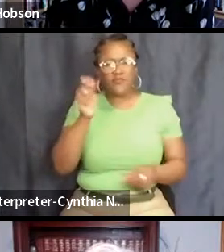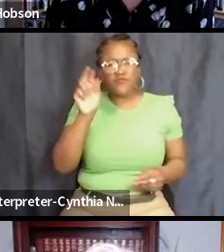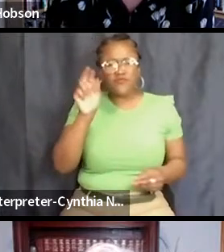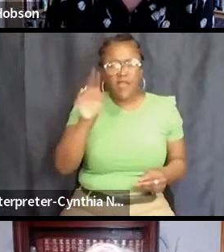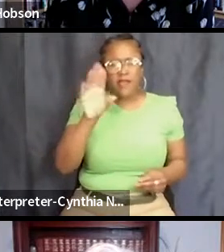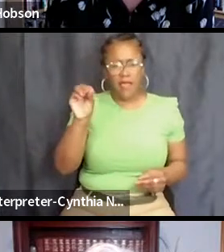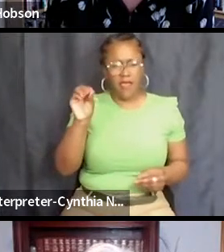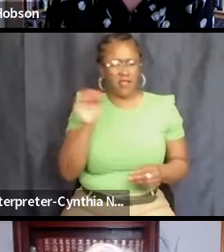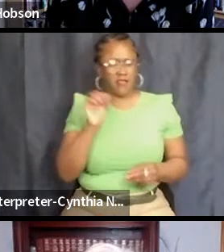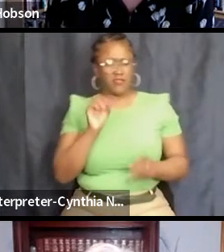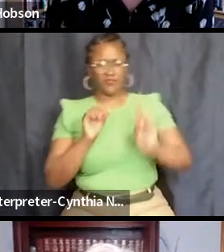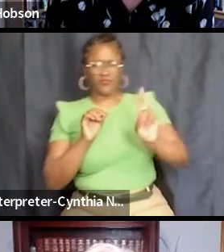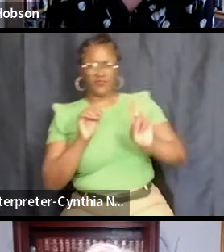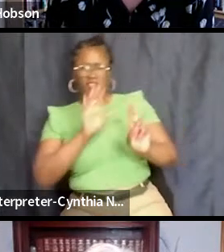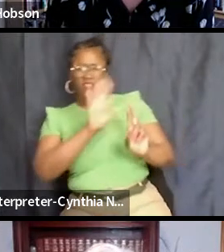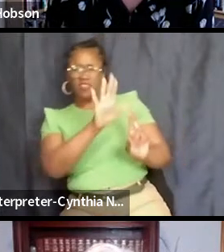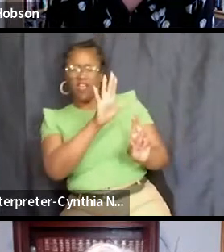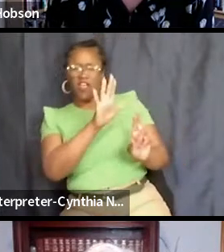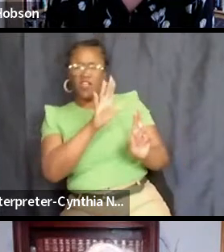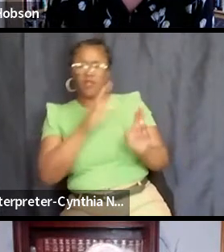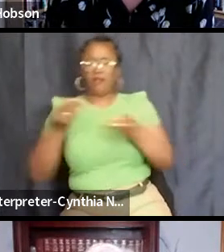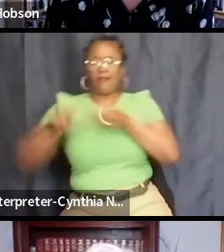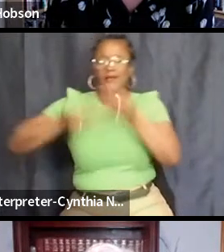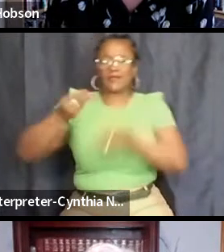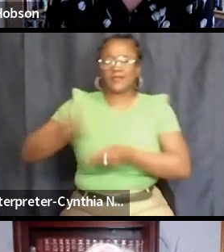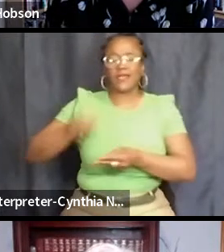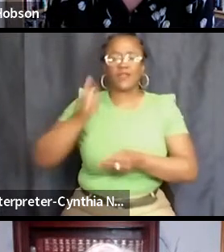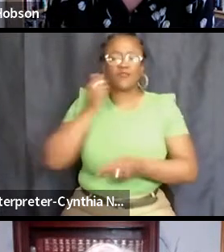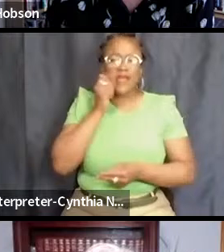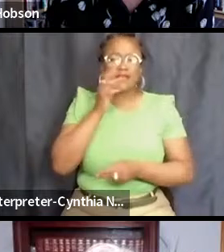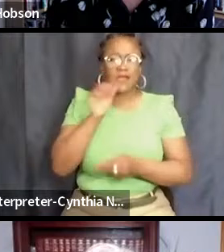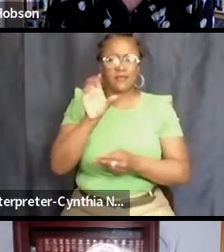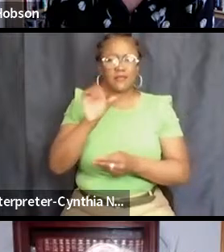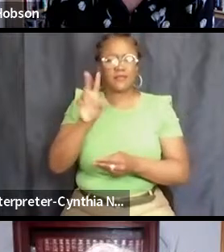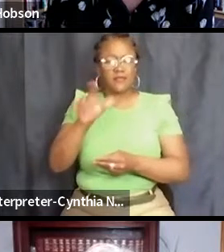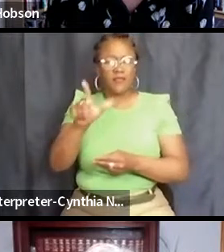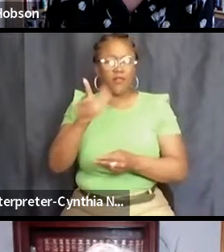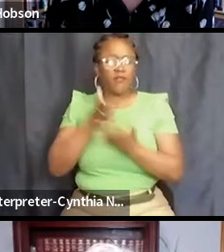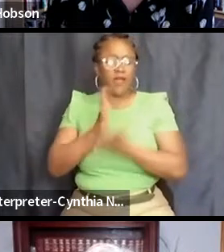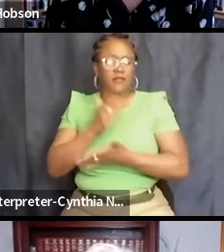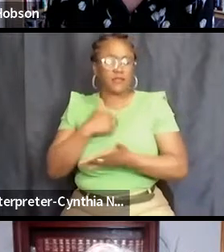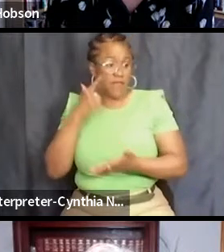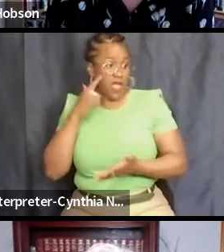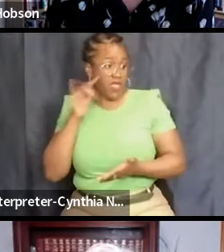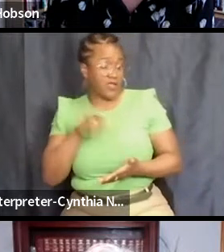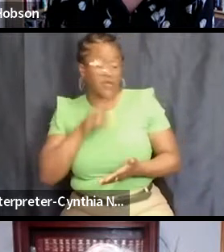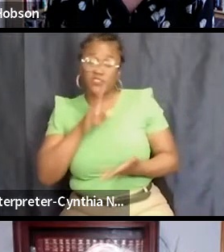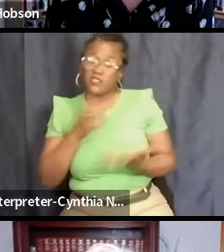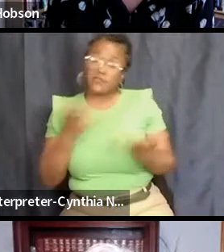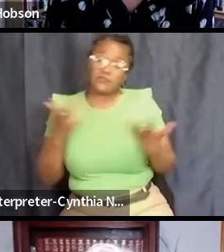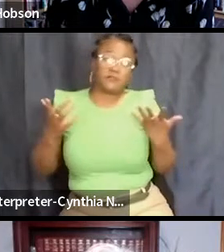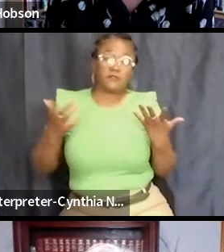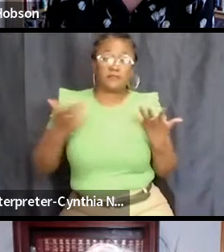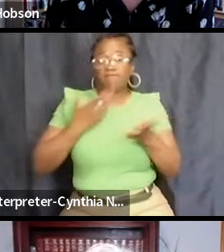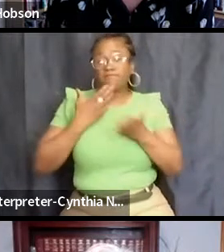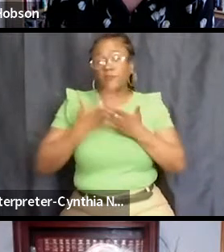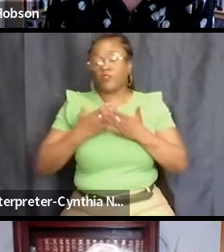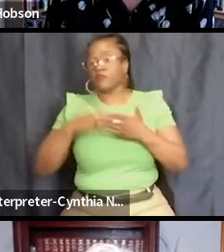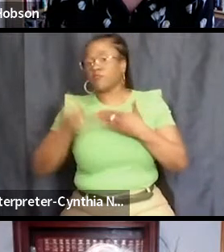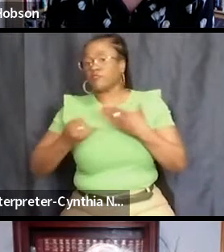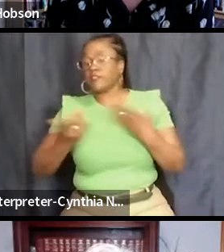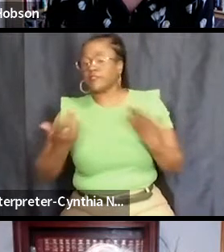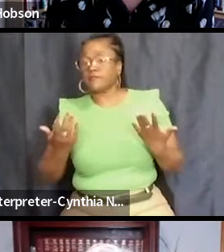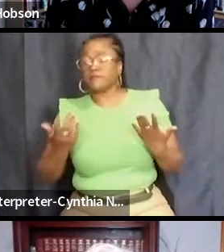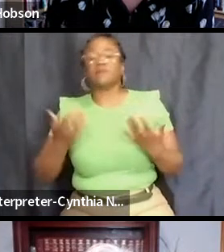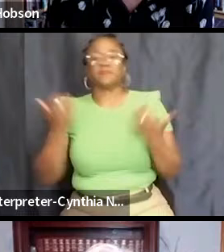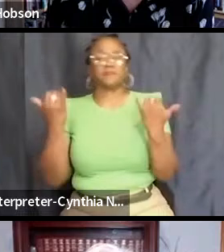conservative movement's abysmal legacy on race and civil rights. So I thought that this would be a good project.